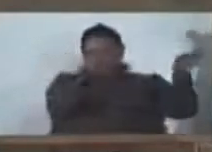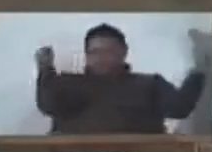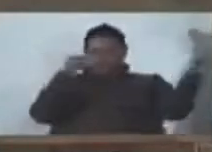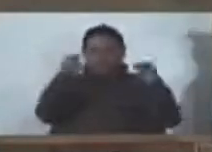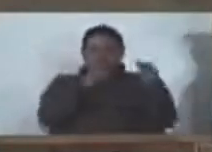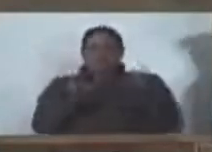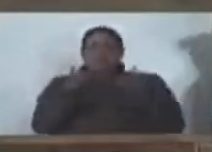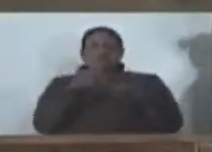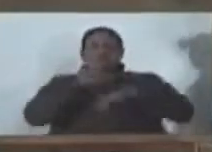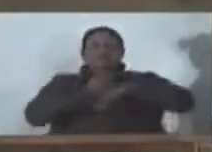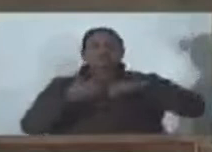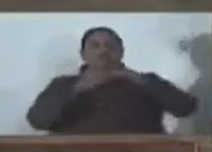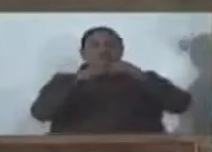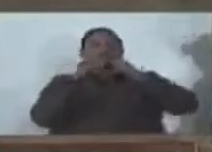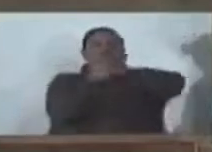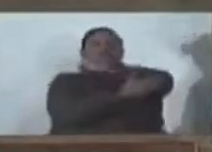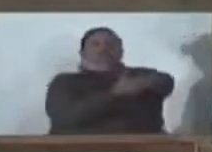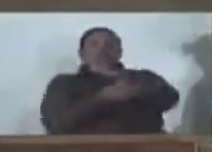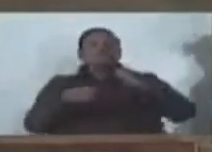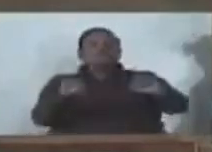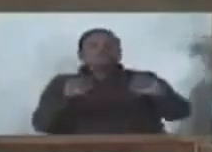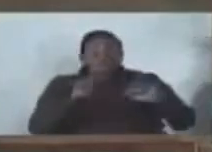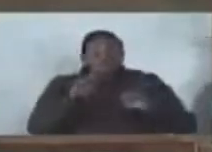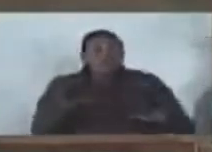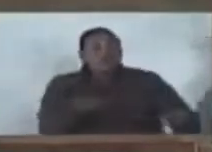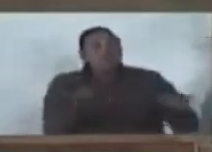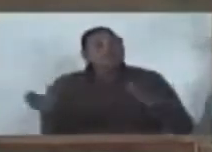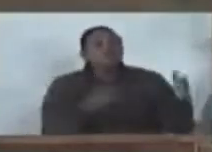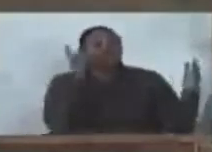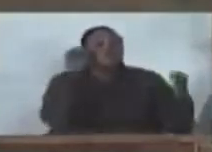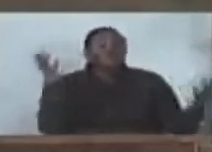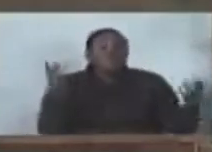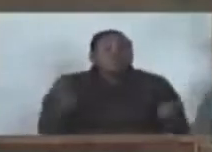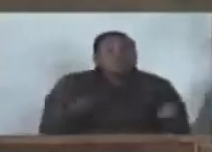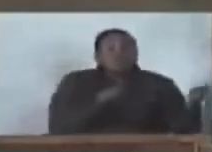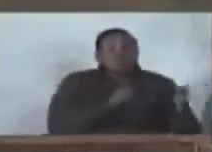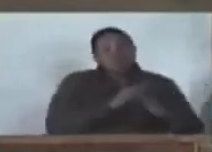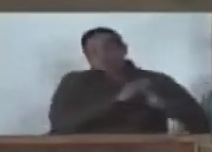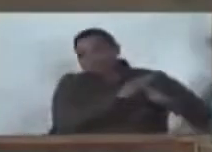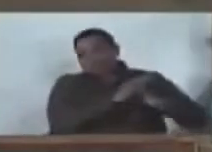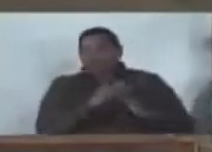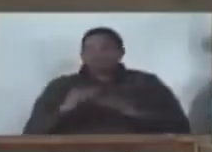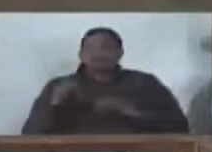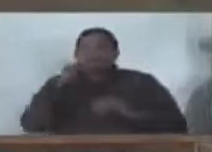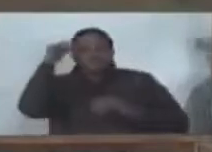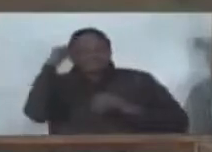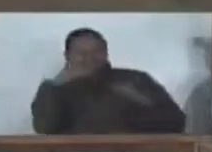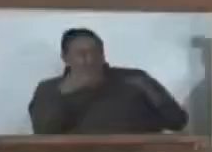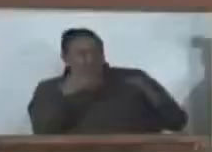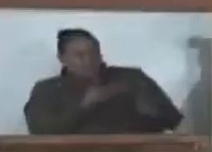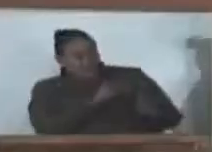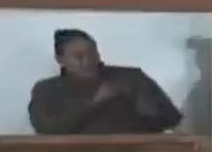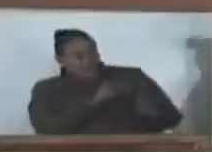of the National Strategic Action Plan for the Elimination of Gender-Based Violence. We will use